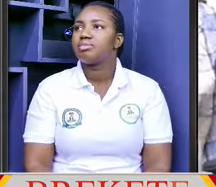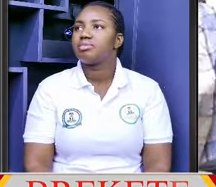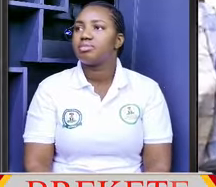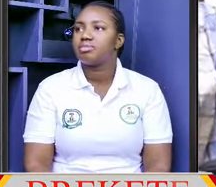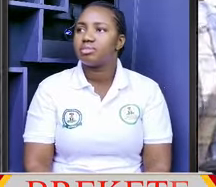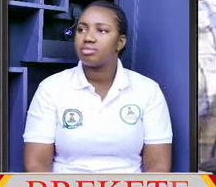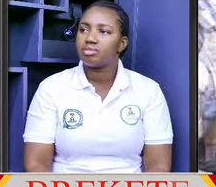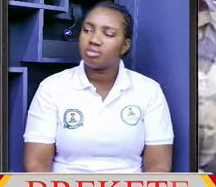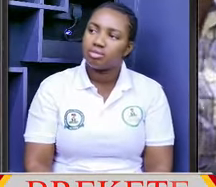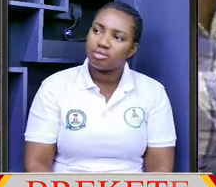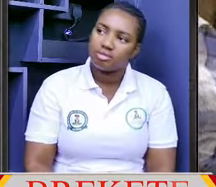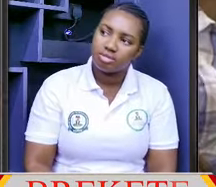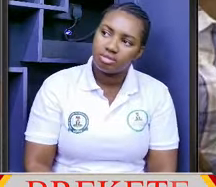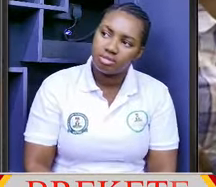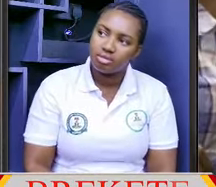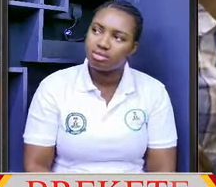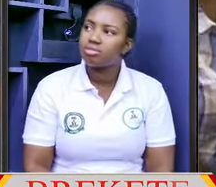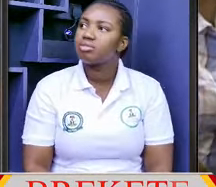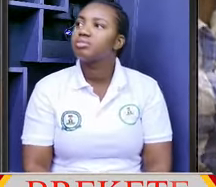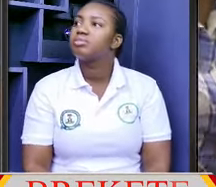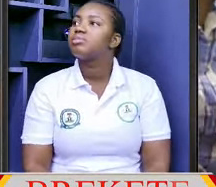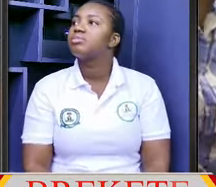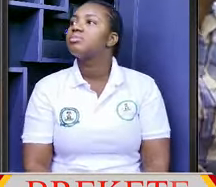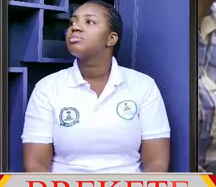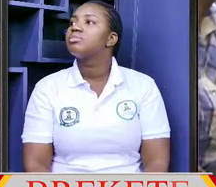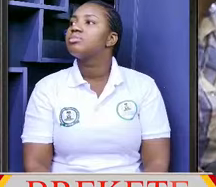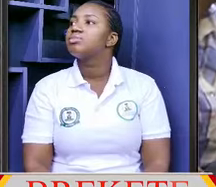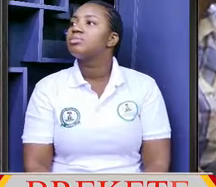Okay. Somebody talk. And they